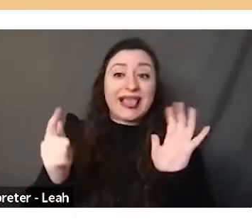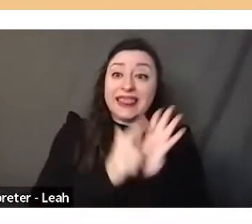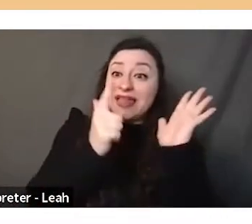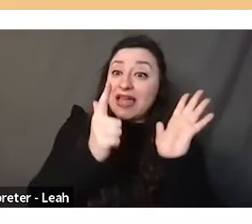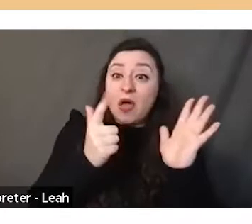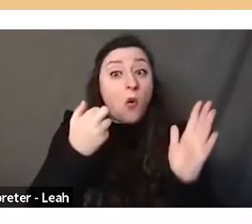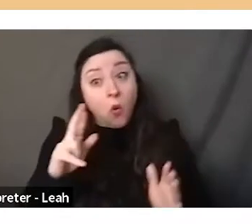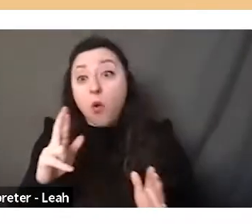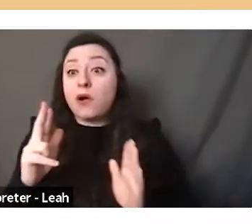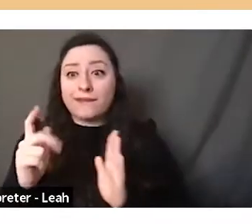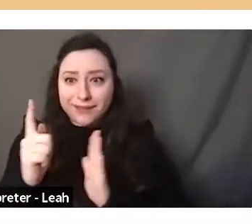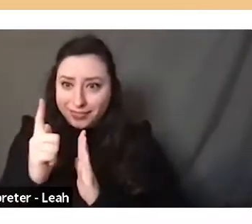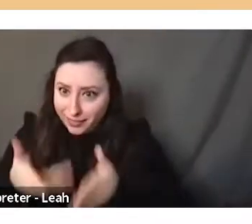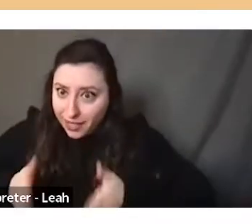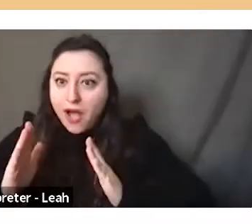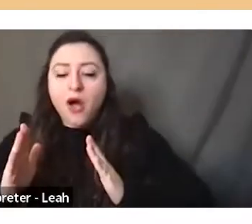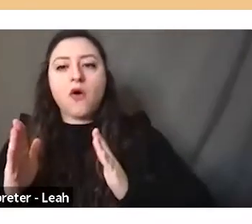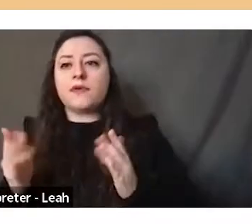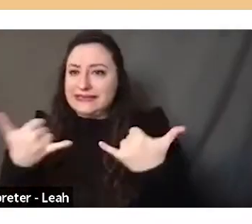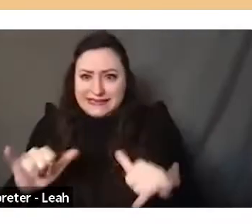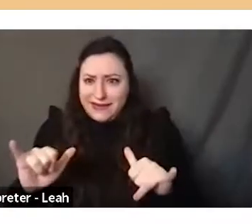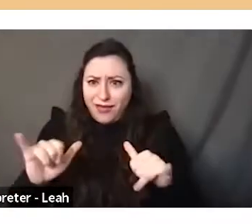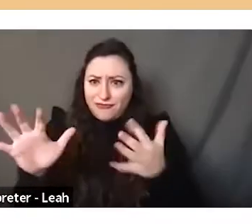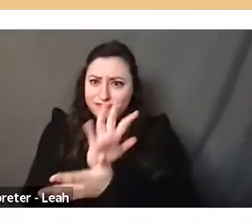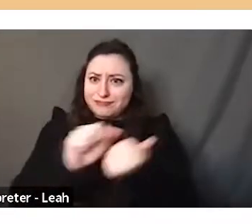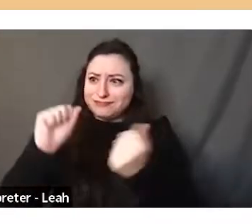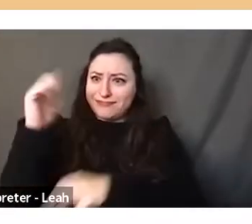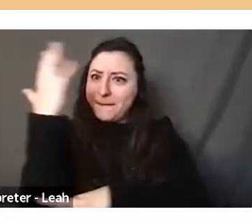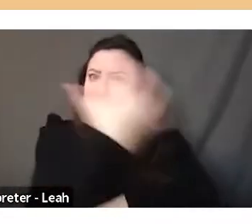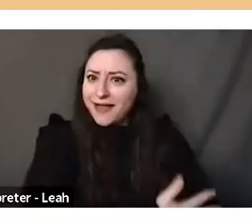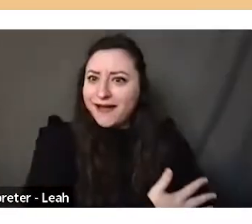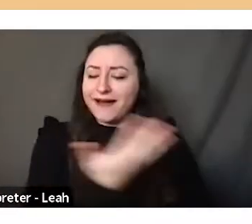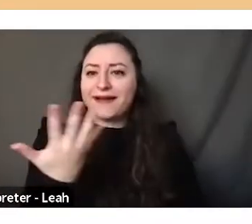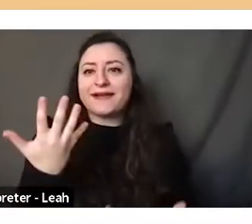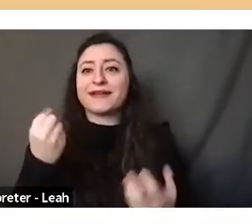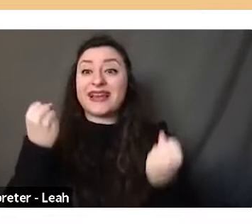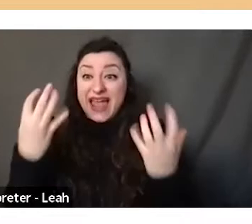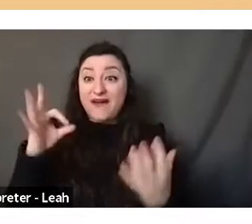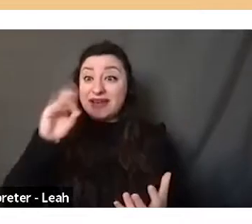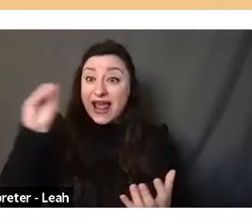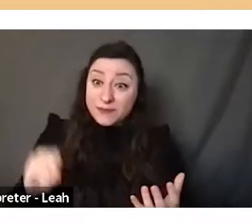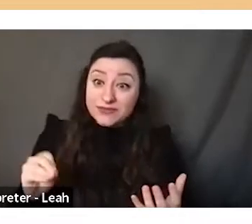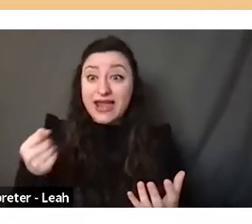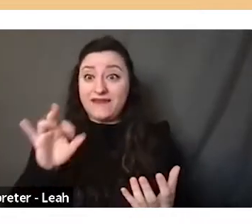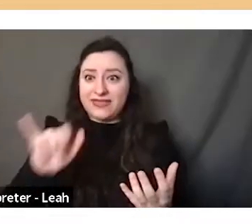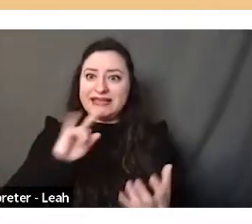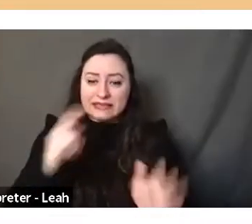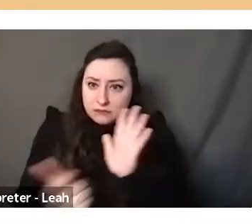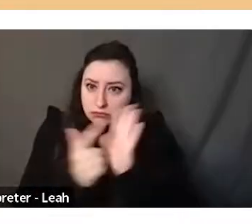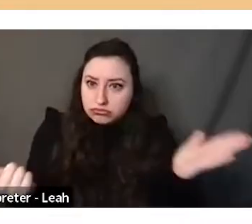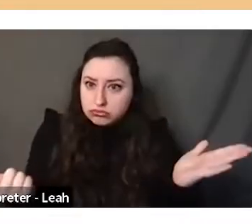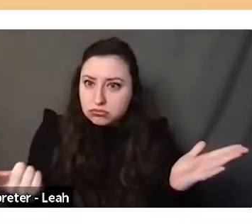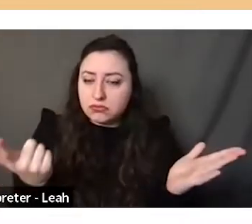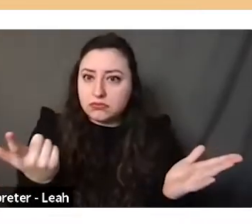illegal or legal deforestation is deforestation, and right now there's 90% of it being illegal. So